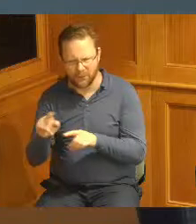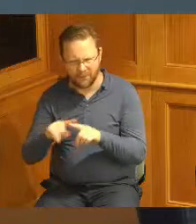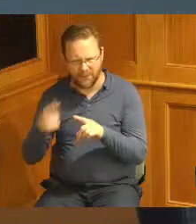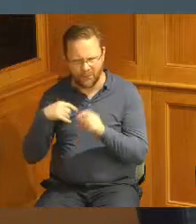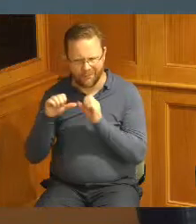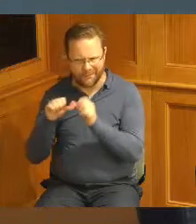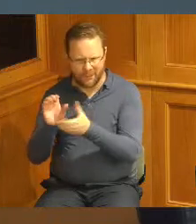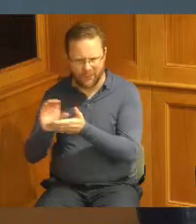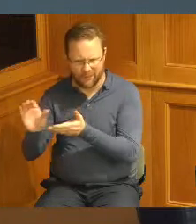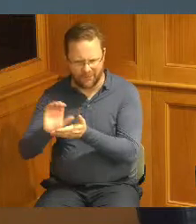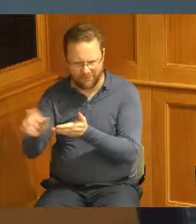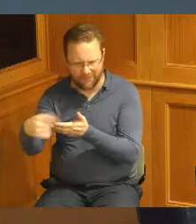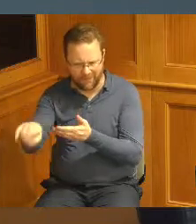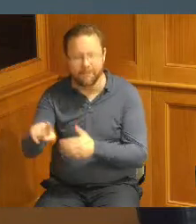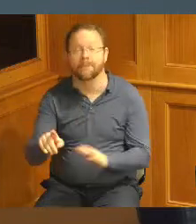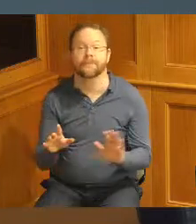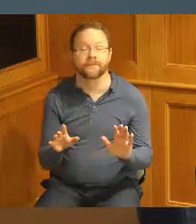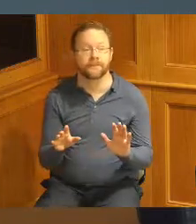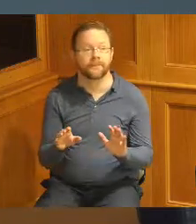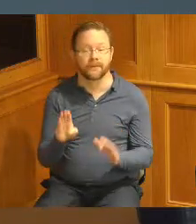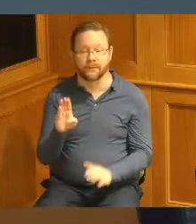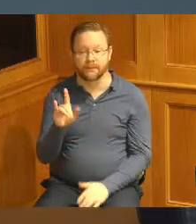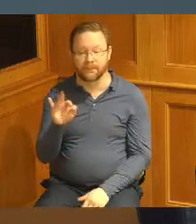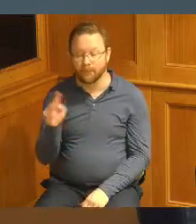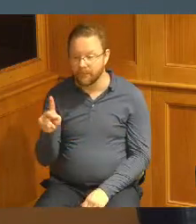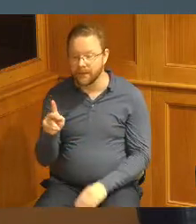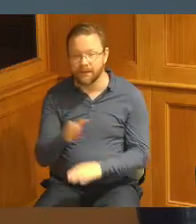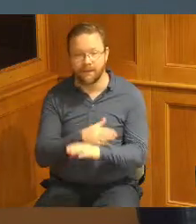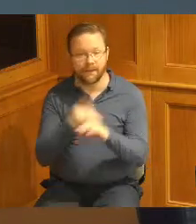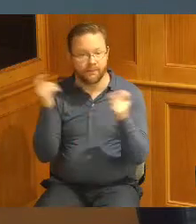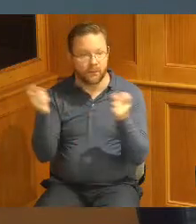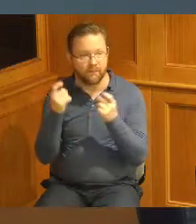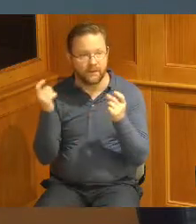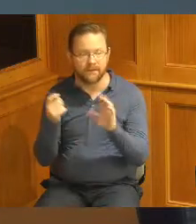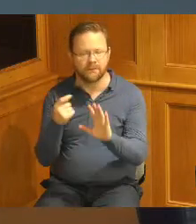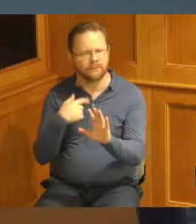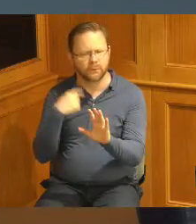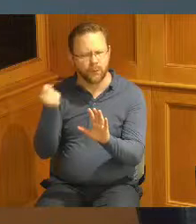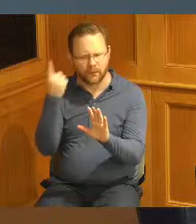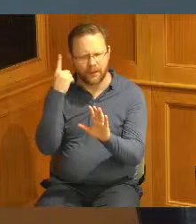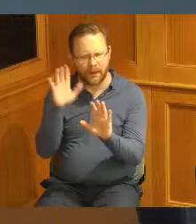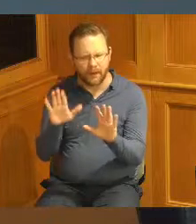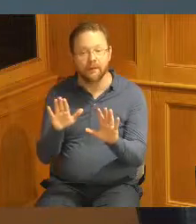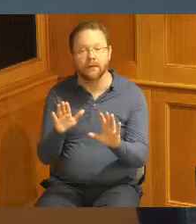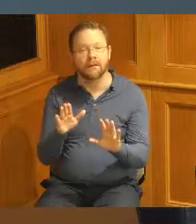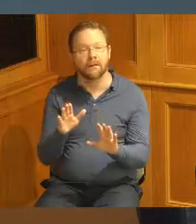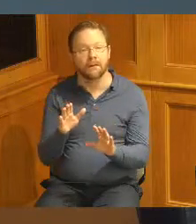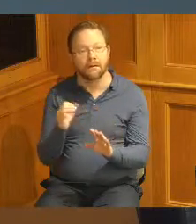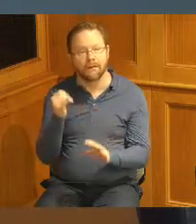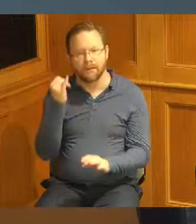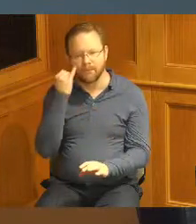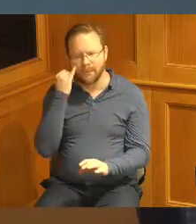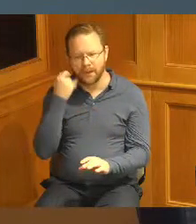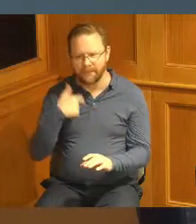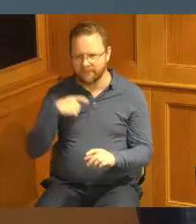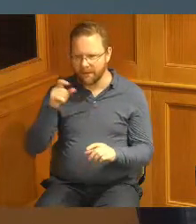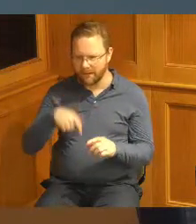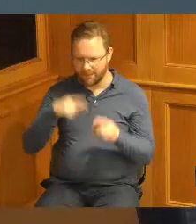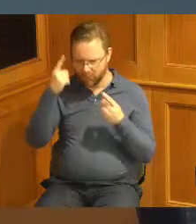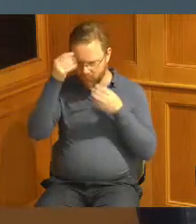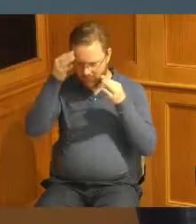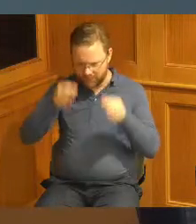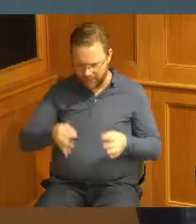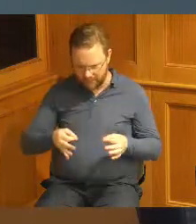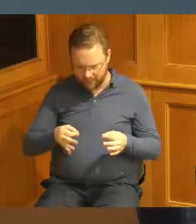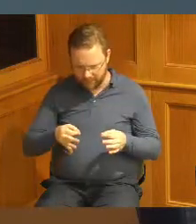way, including Blink and the Music Festival. And I understand that. But if I had to get rid of